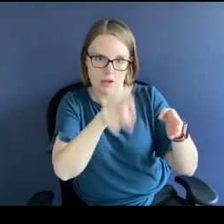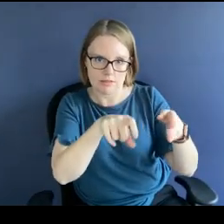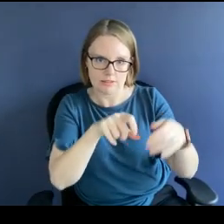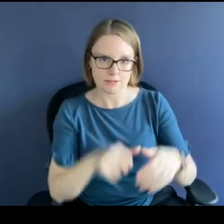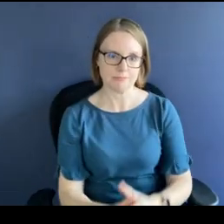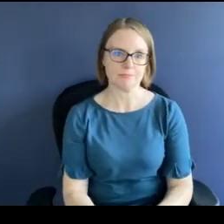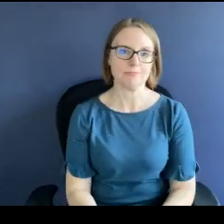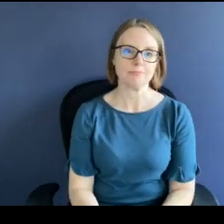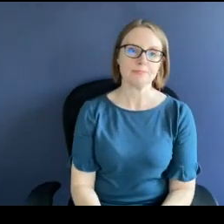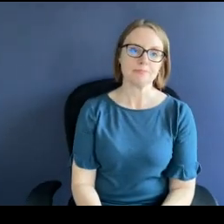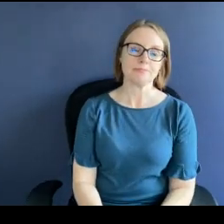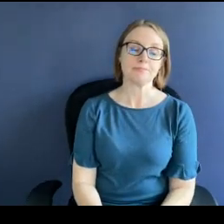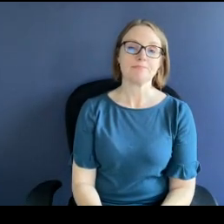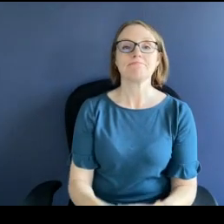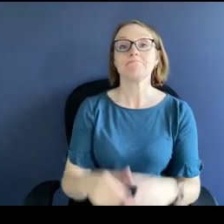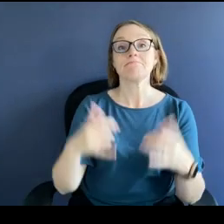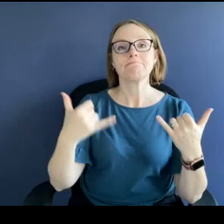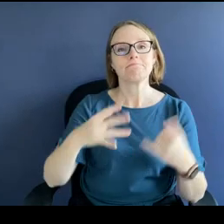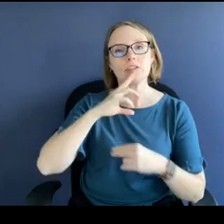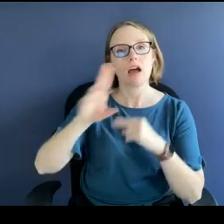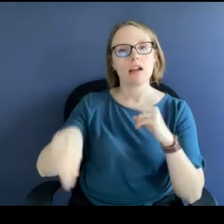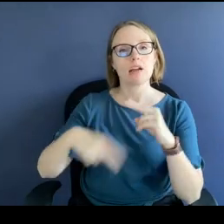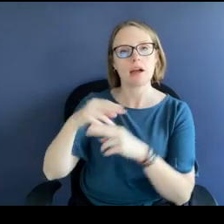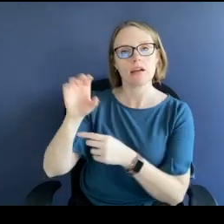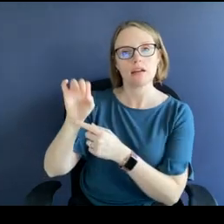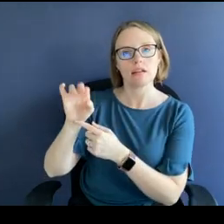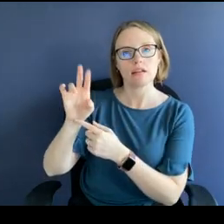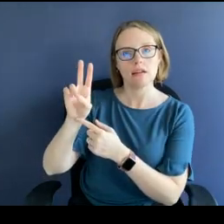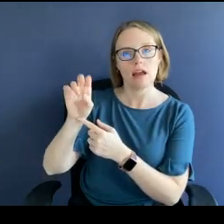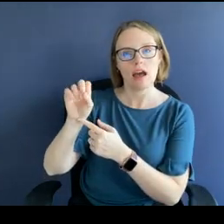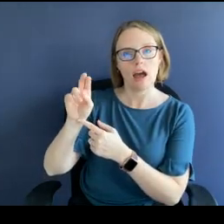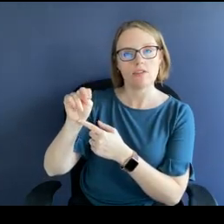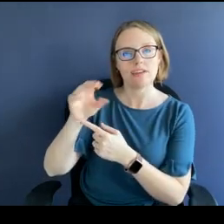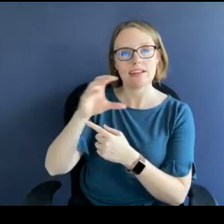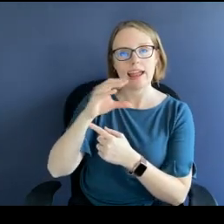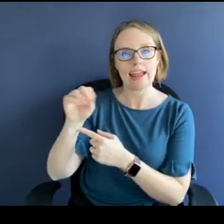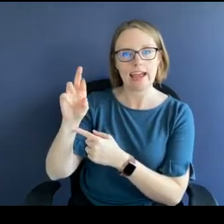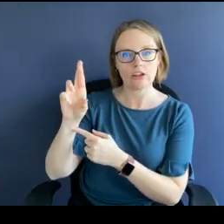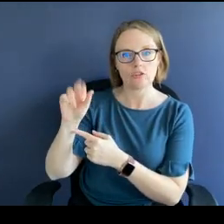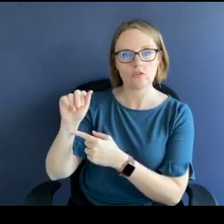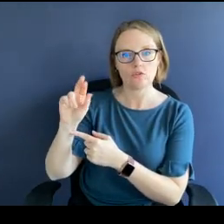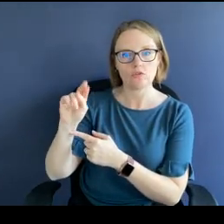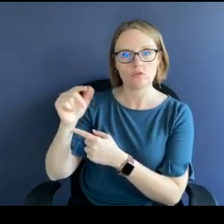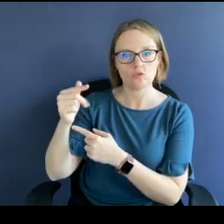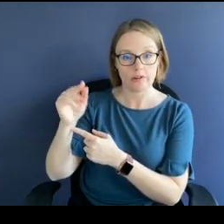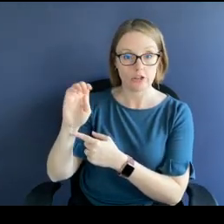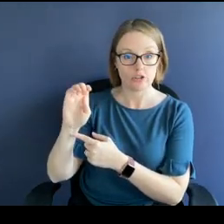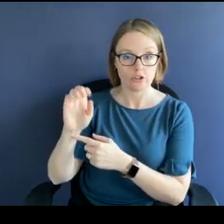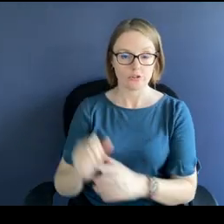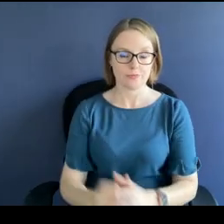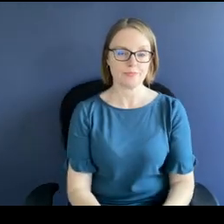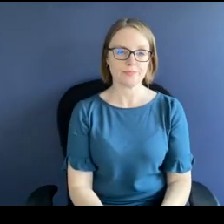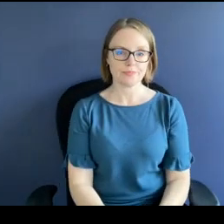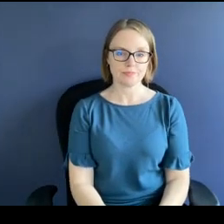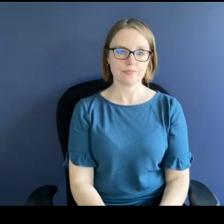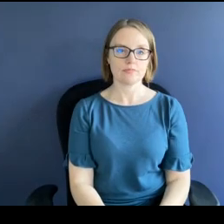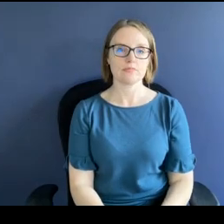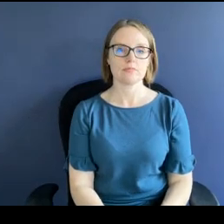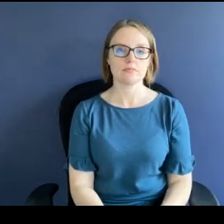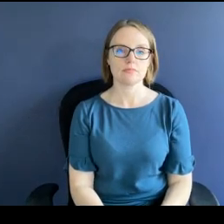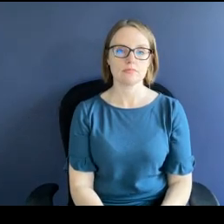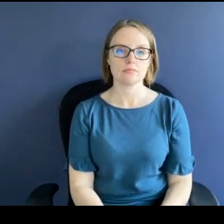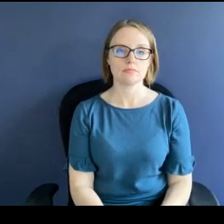Next, let's talk about ovens in ranges. So, ovens in